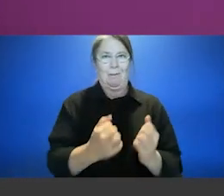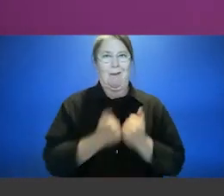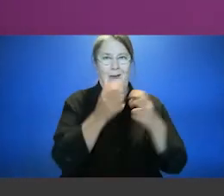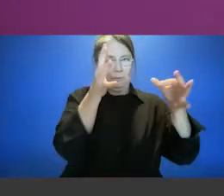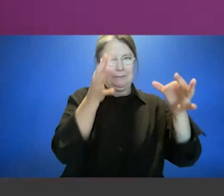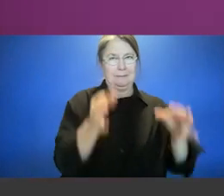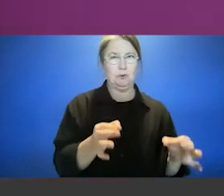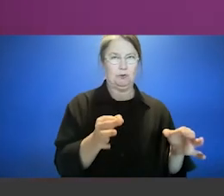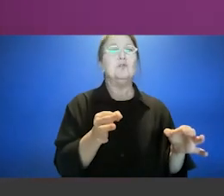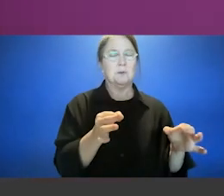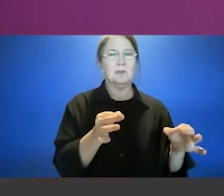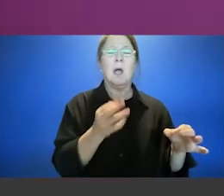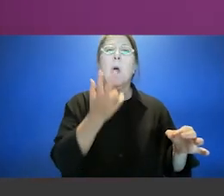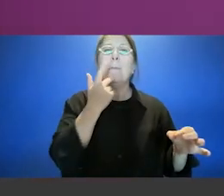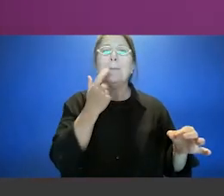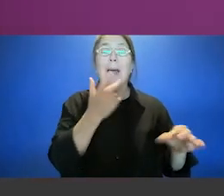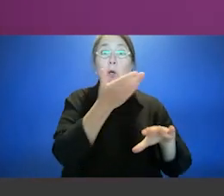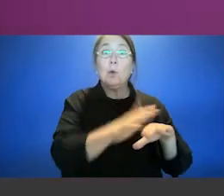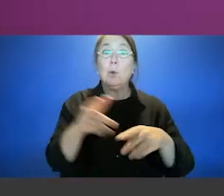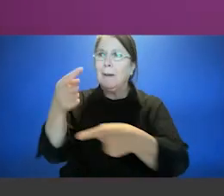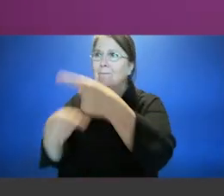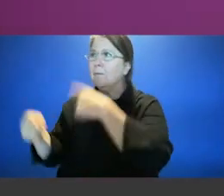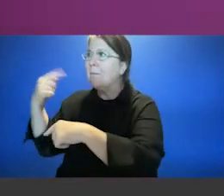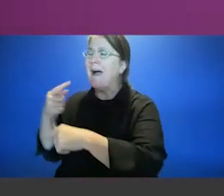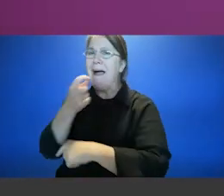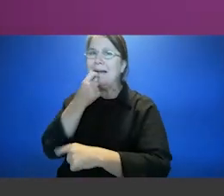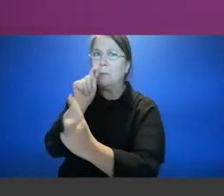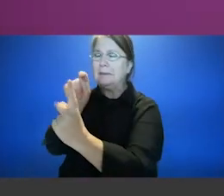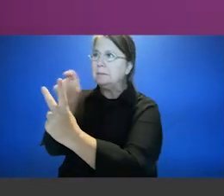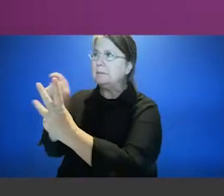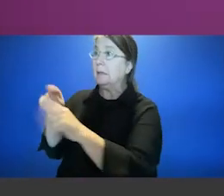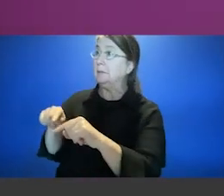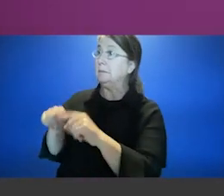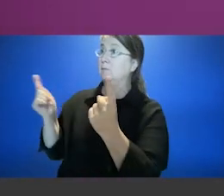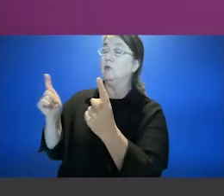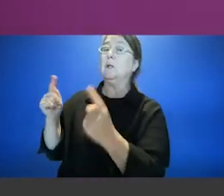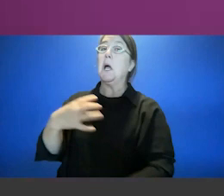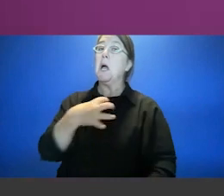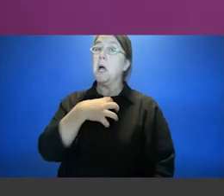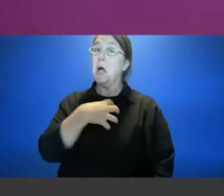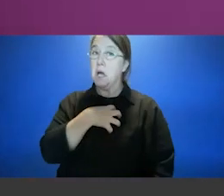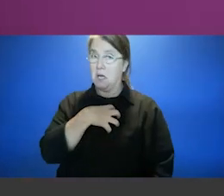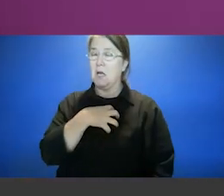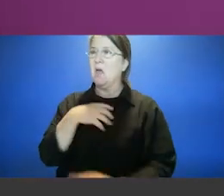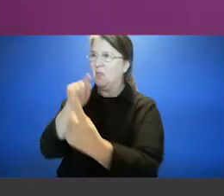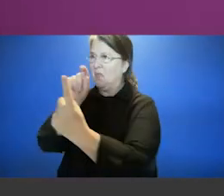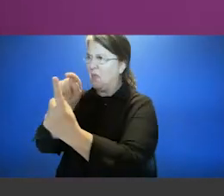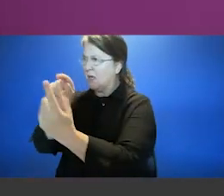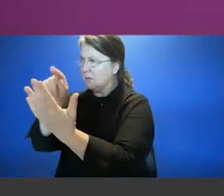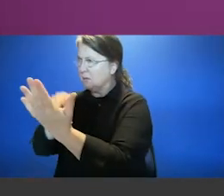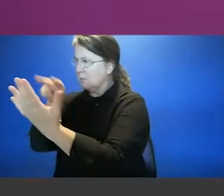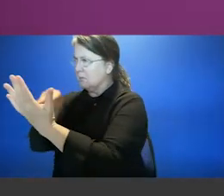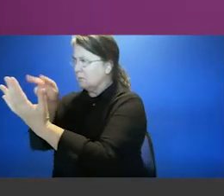But if it is slightly different, we would then assess that new information as a new allegation and put it through the